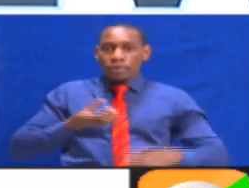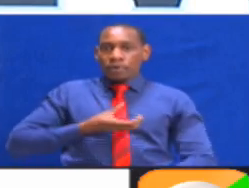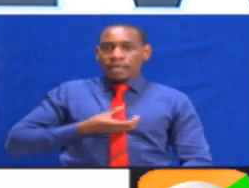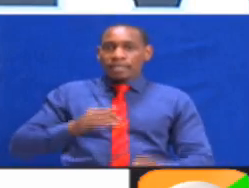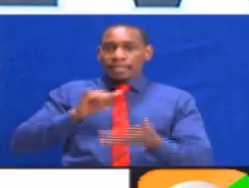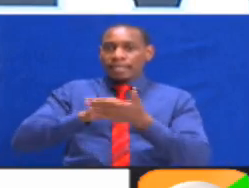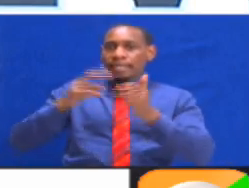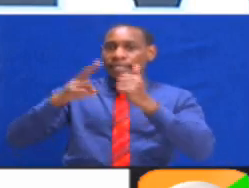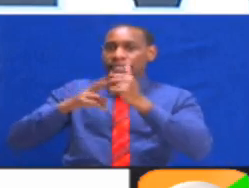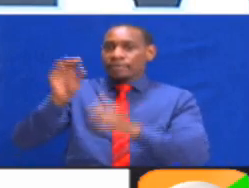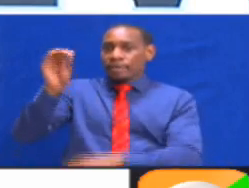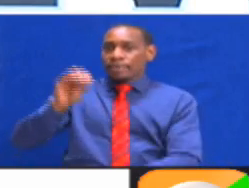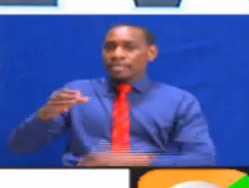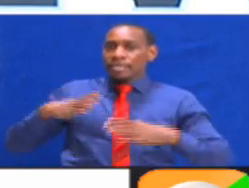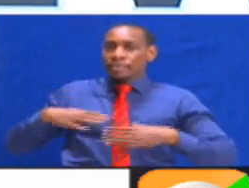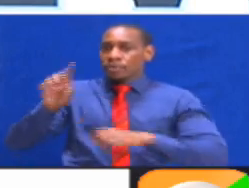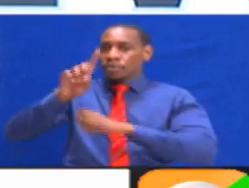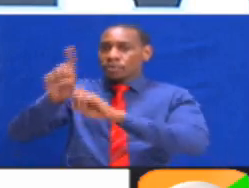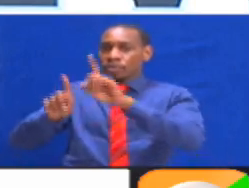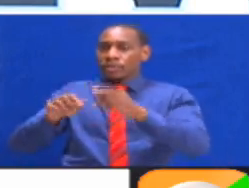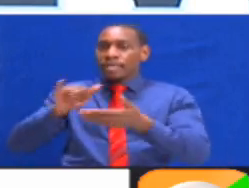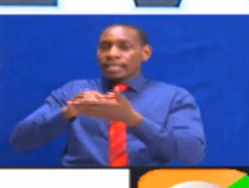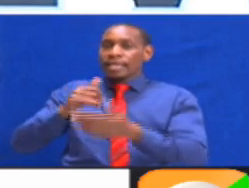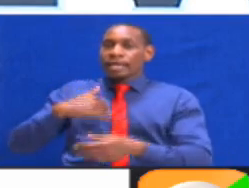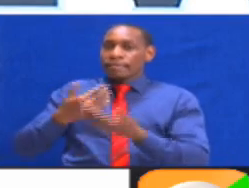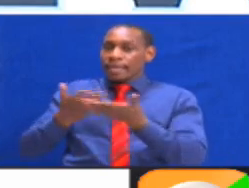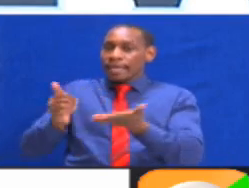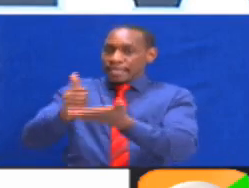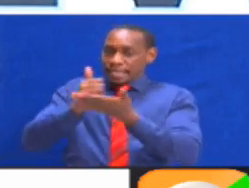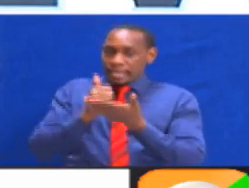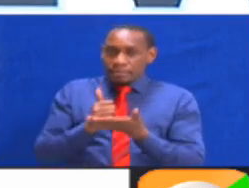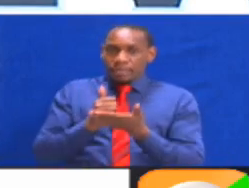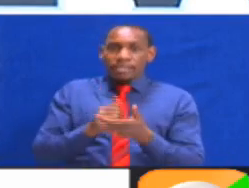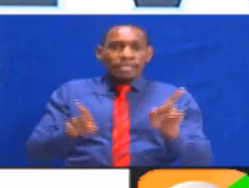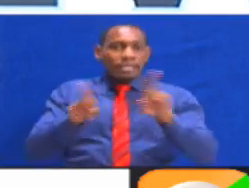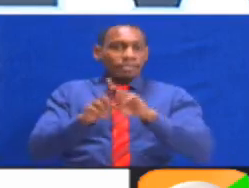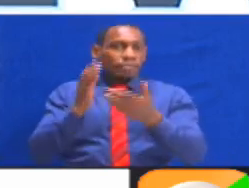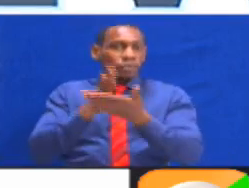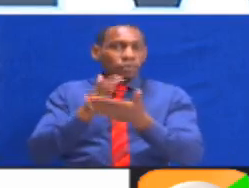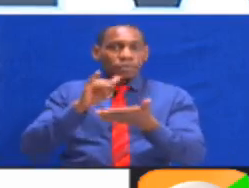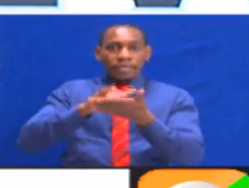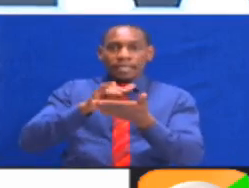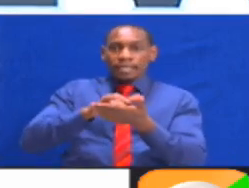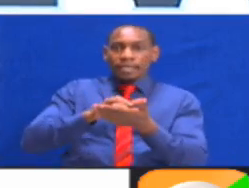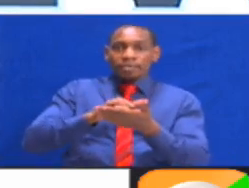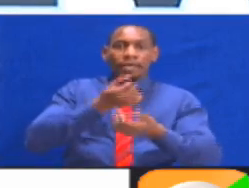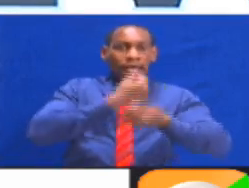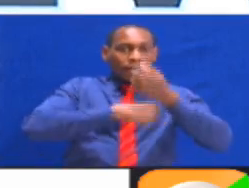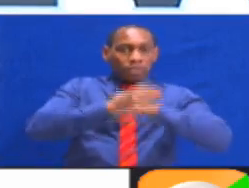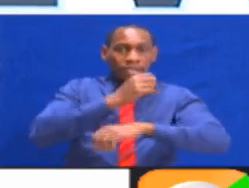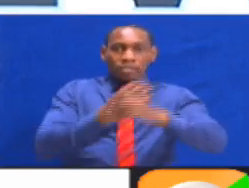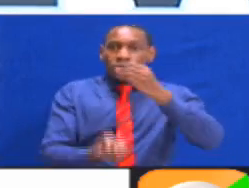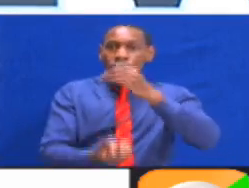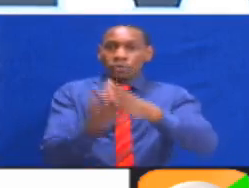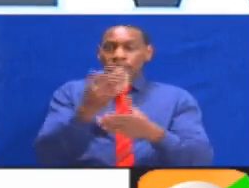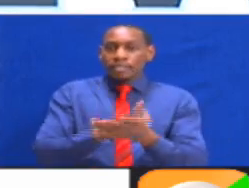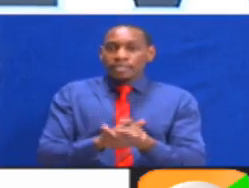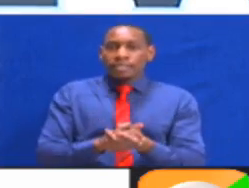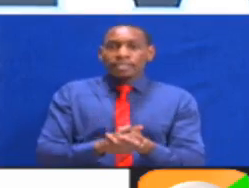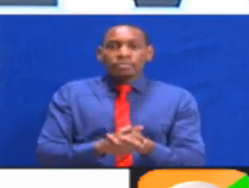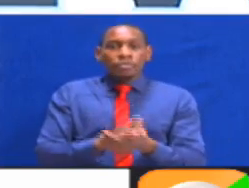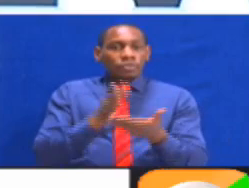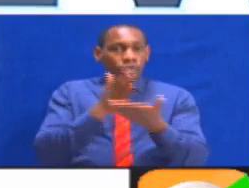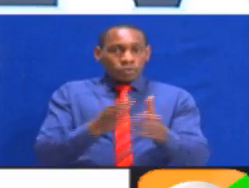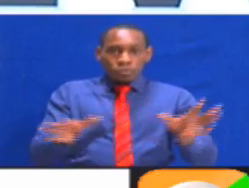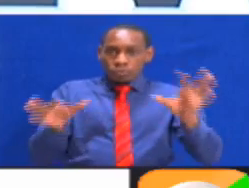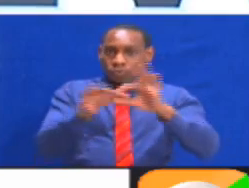only 7% of those who were surveyed said they had received any assistance. And this is despite the fact that, you know, there have been measures put in place. So those two, I think